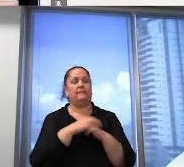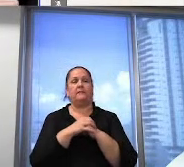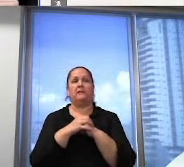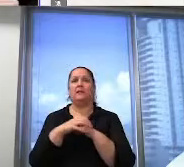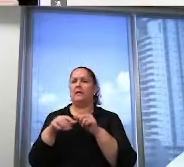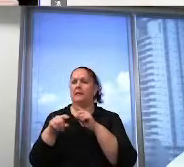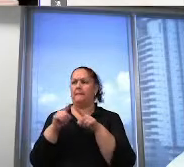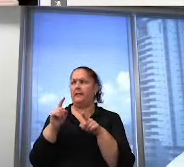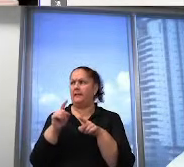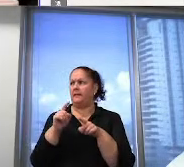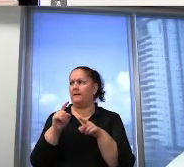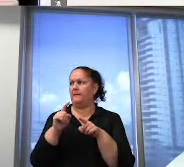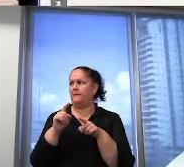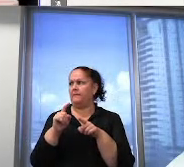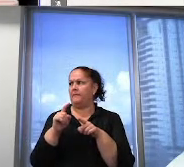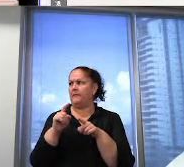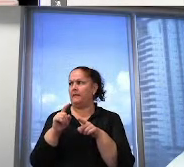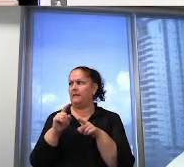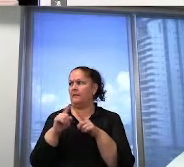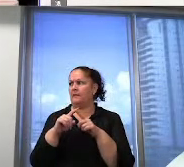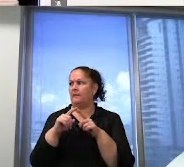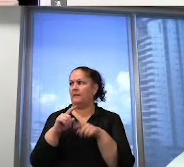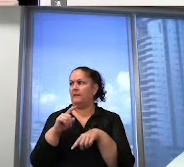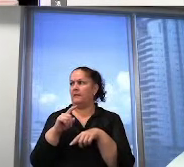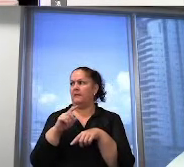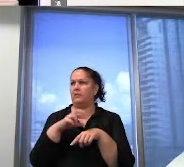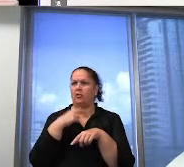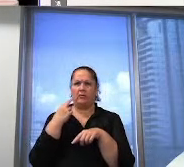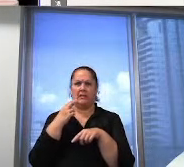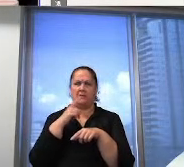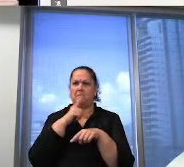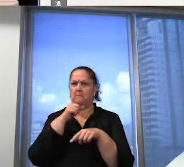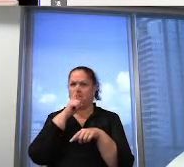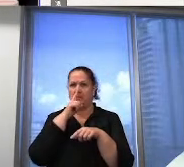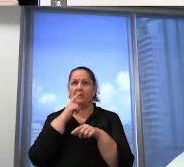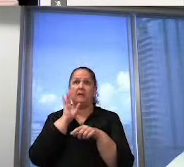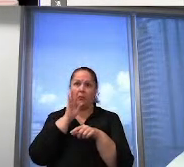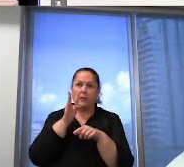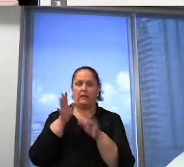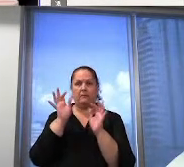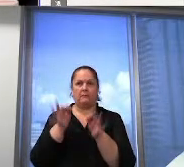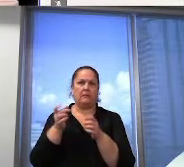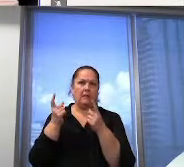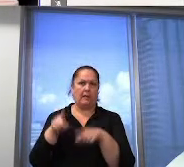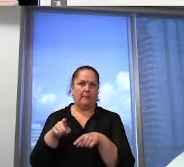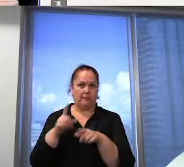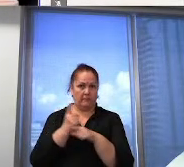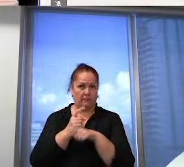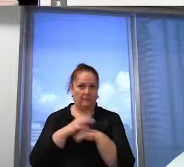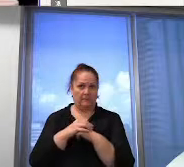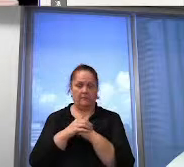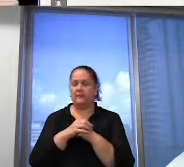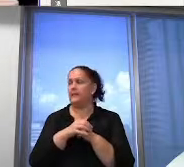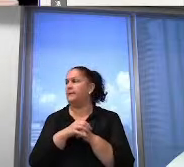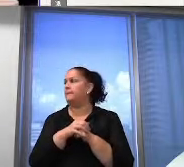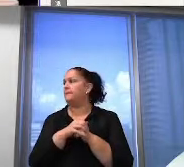Correct. But you don't identify any of these risks as likely to occur, right?